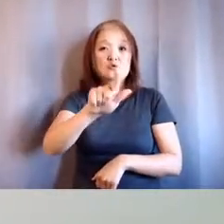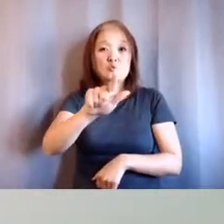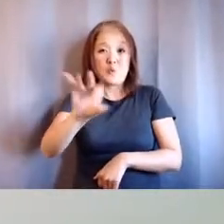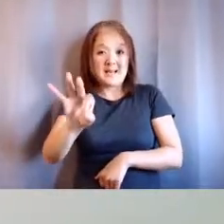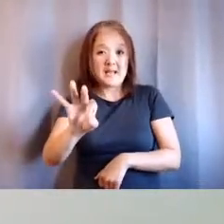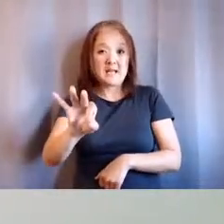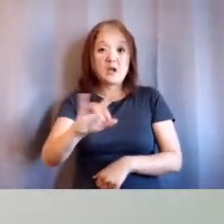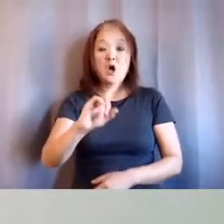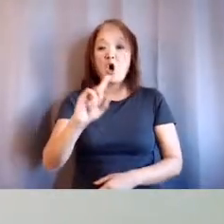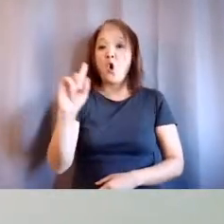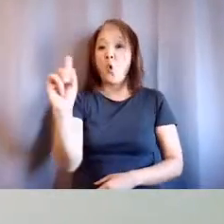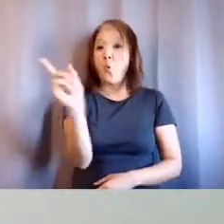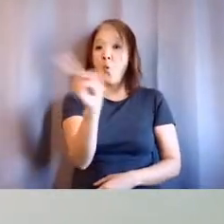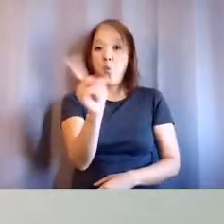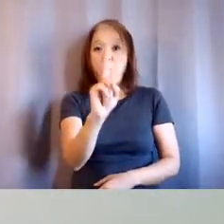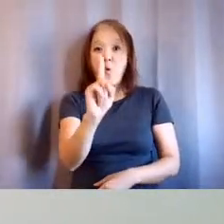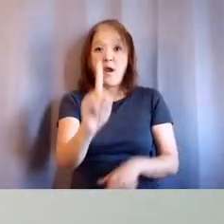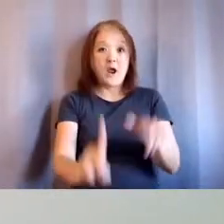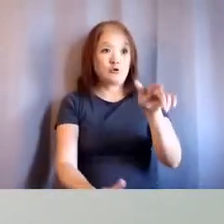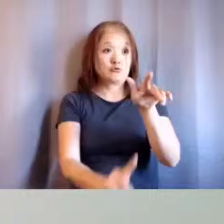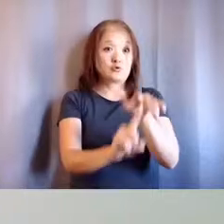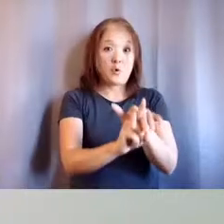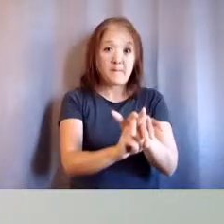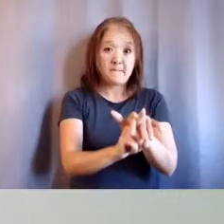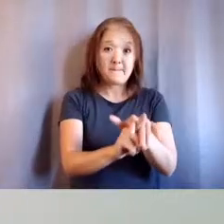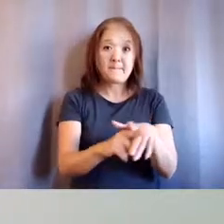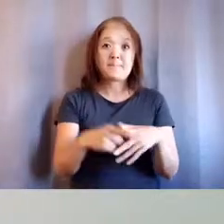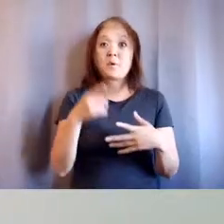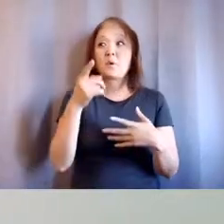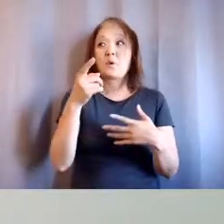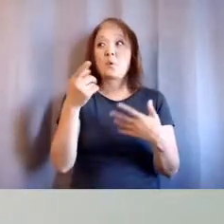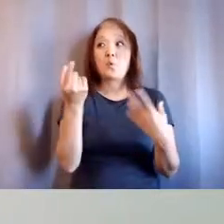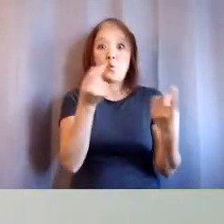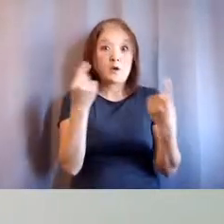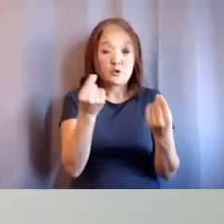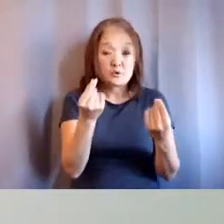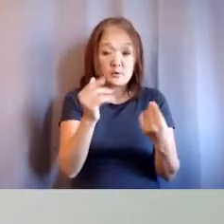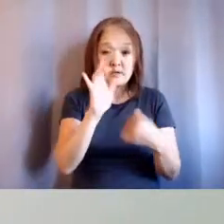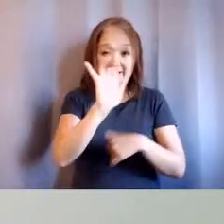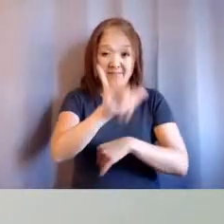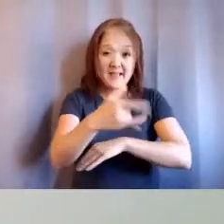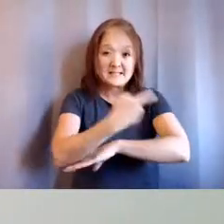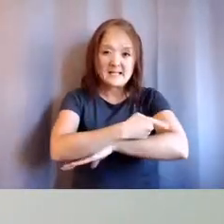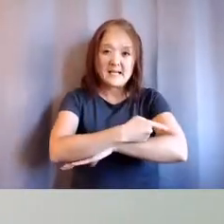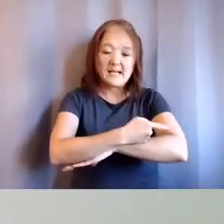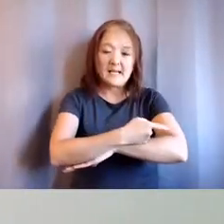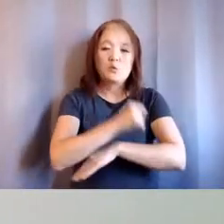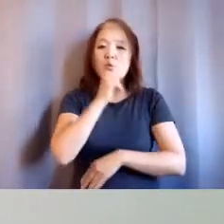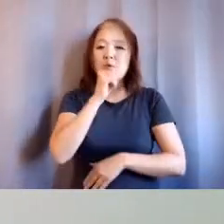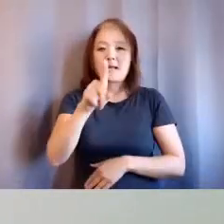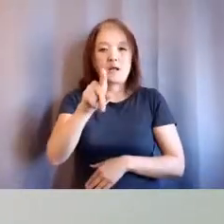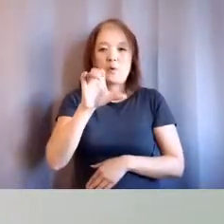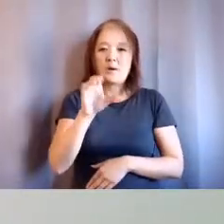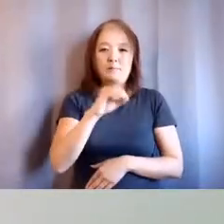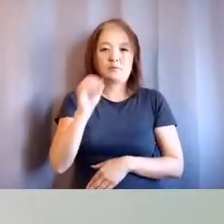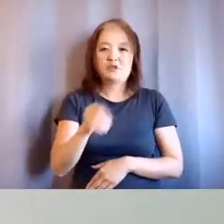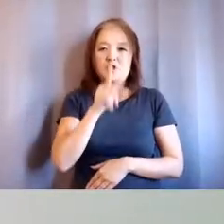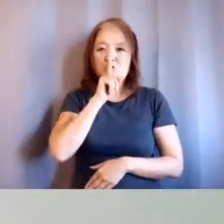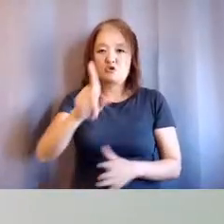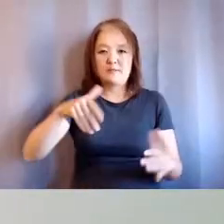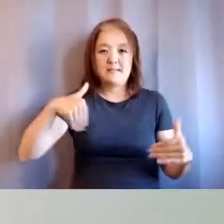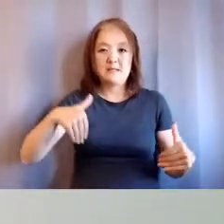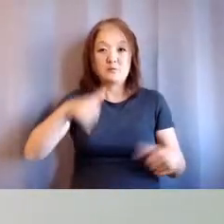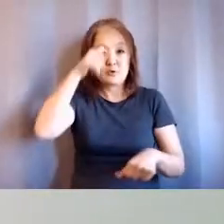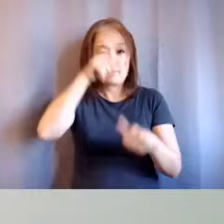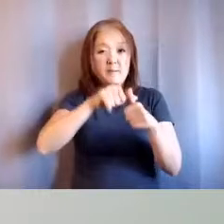you're reporting on that day and what you're doing on that day, we're not 100% sure. Remember, the first